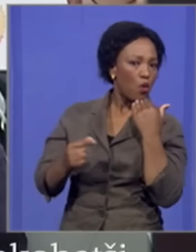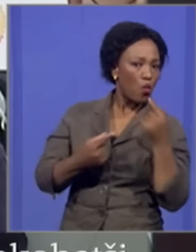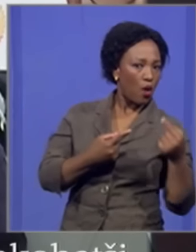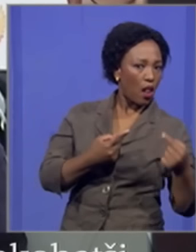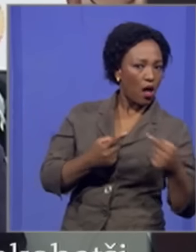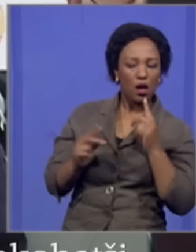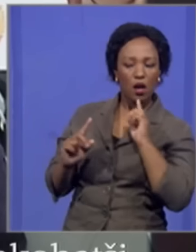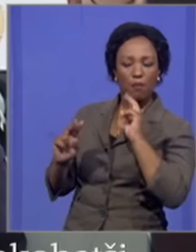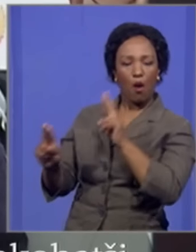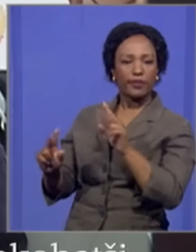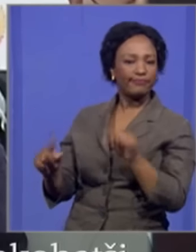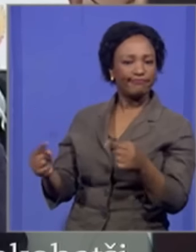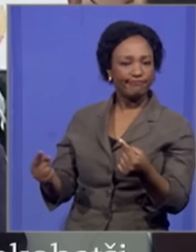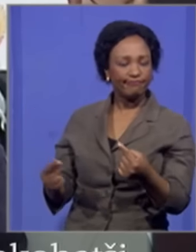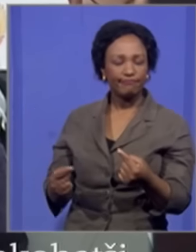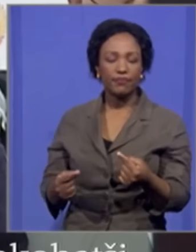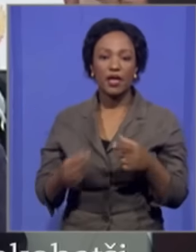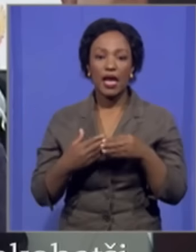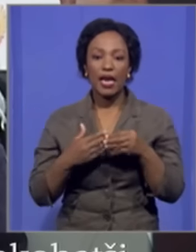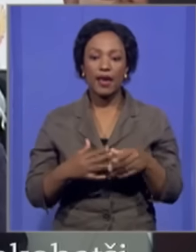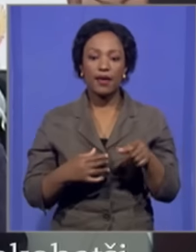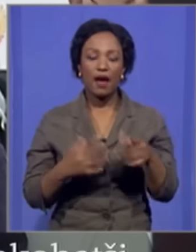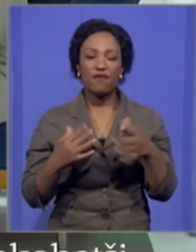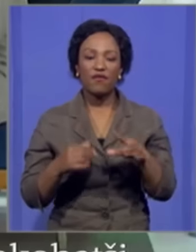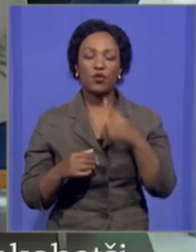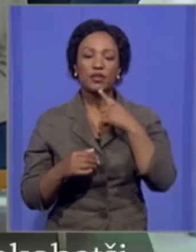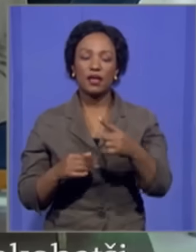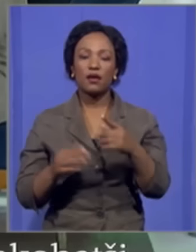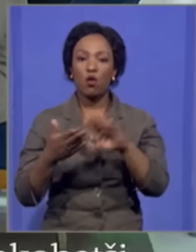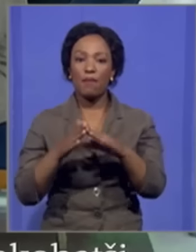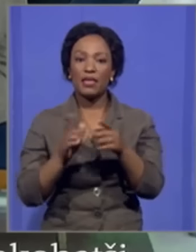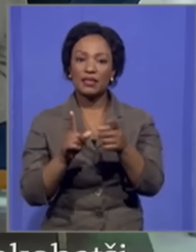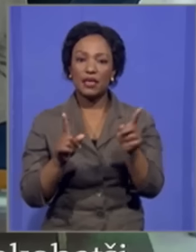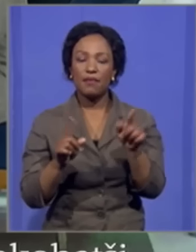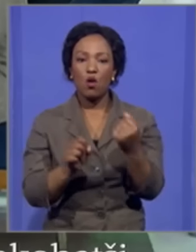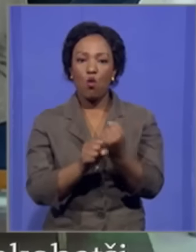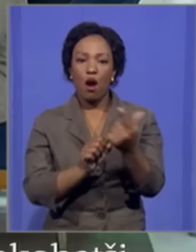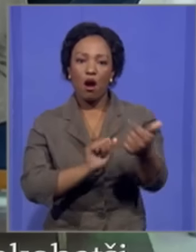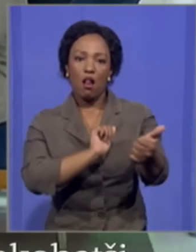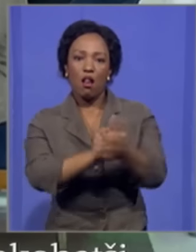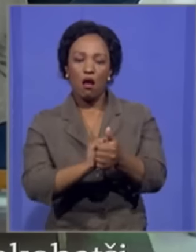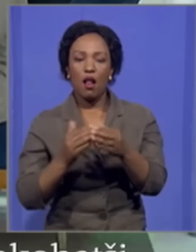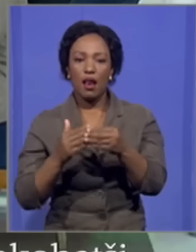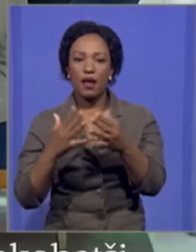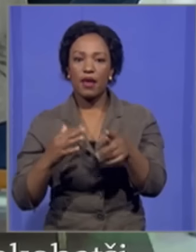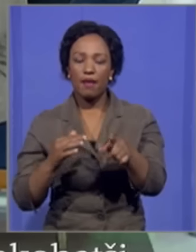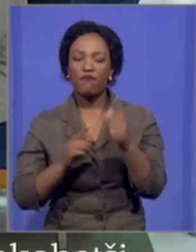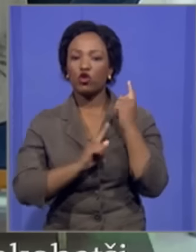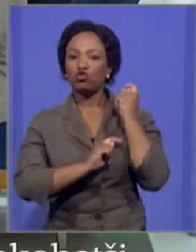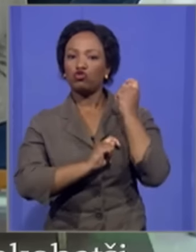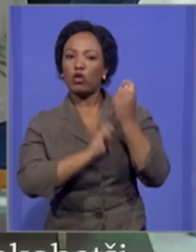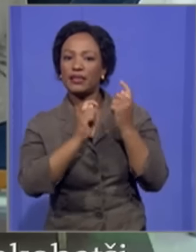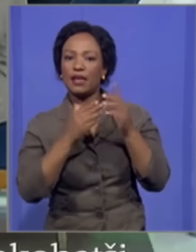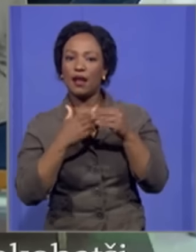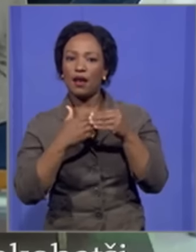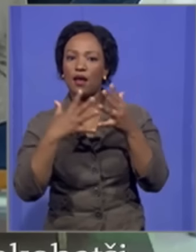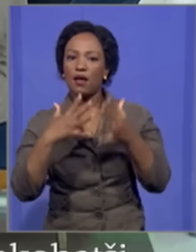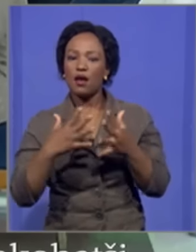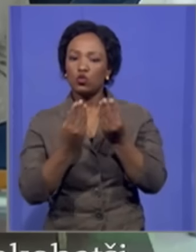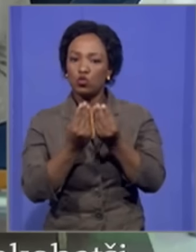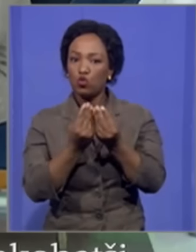ya toka le tshokollo ya bagolegwa o ipileditše go badudi go šoma le boeteledipele bja bona ba setšo go rarabolla mathata a